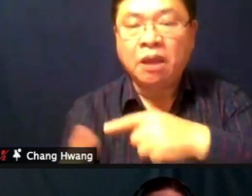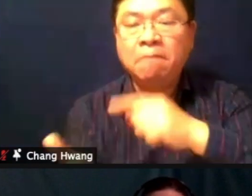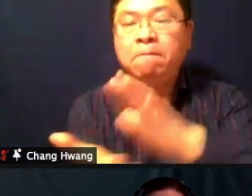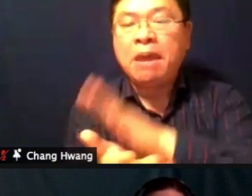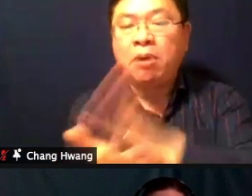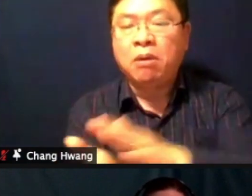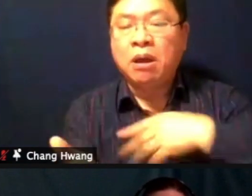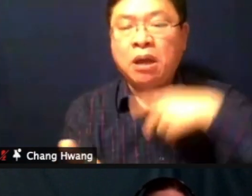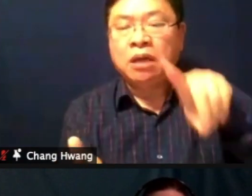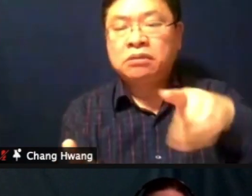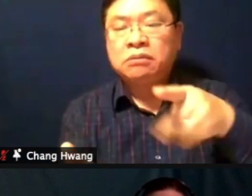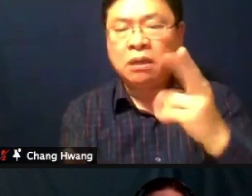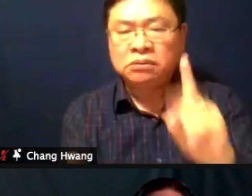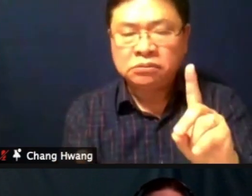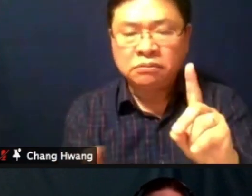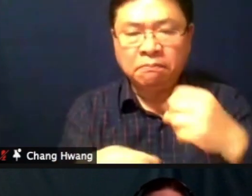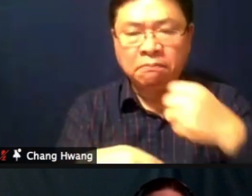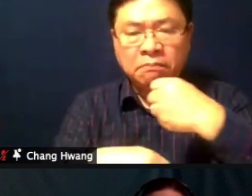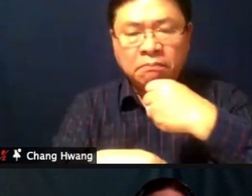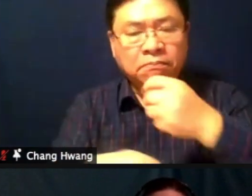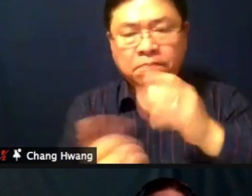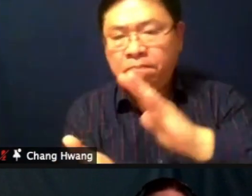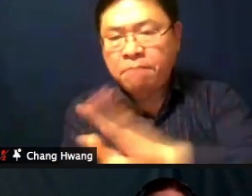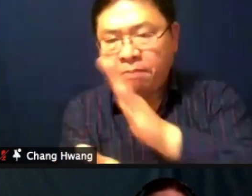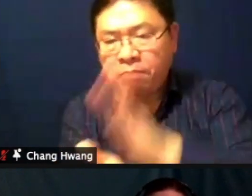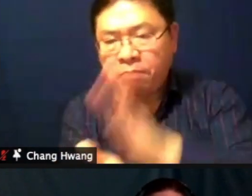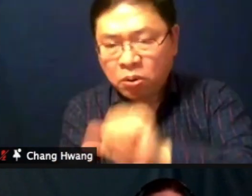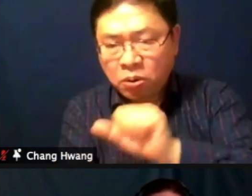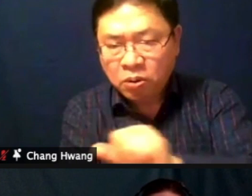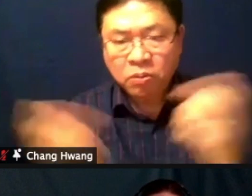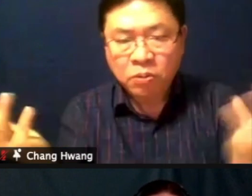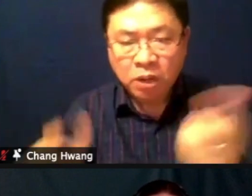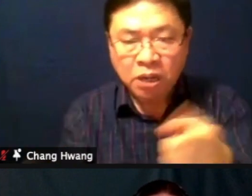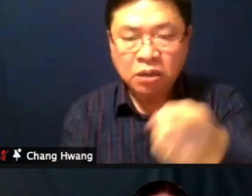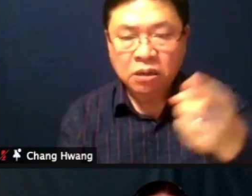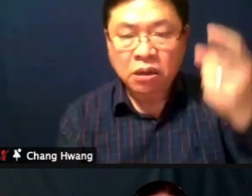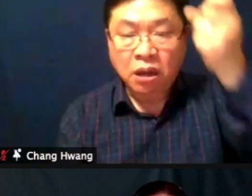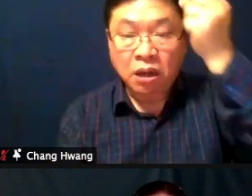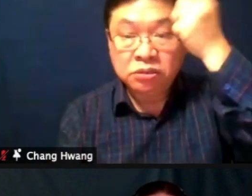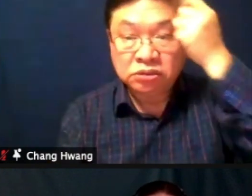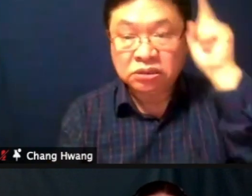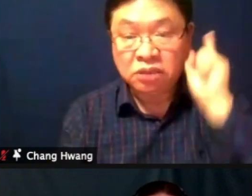this writing system was actually created by me. It's part of my PhD.